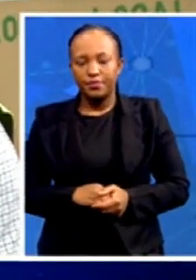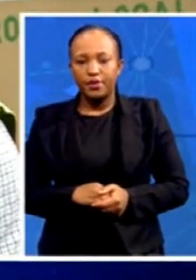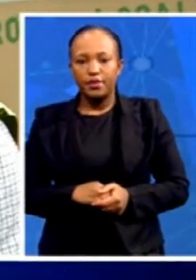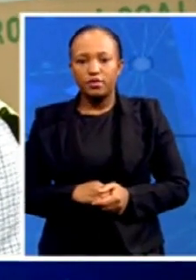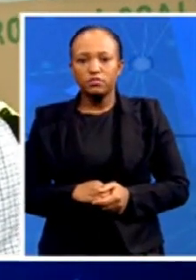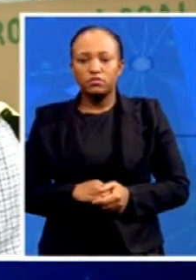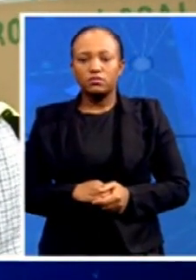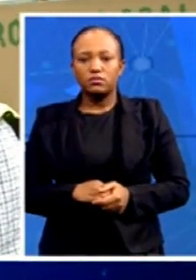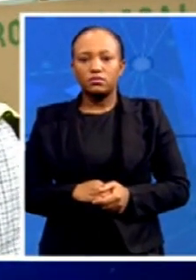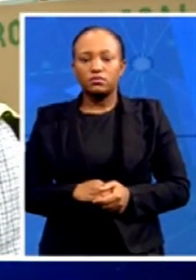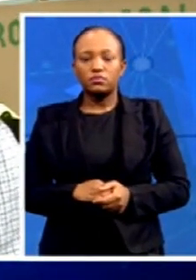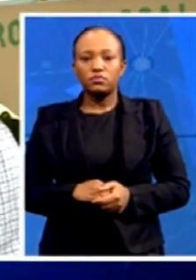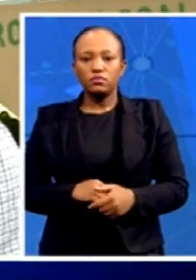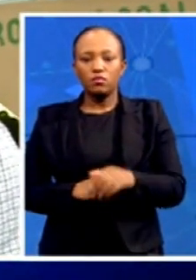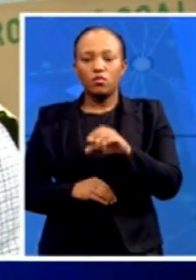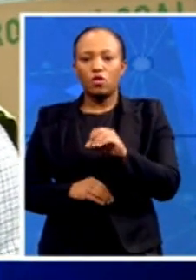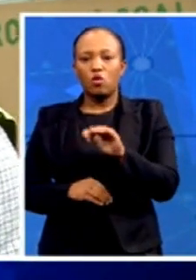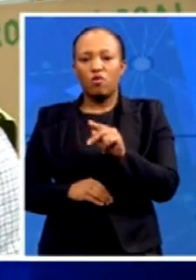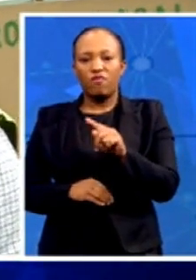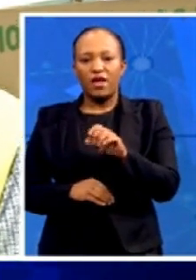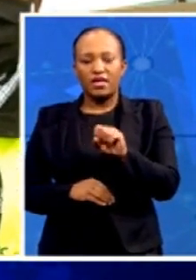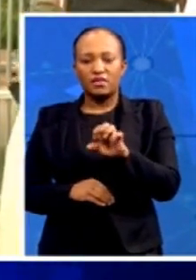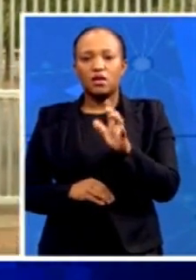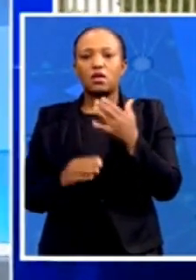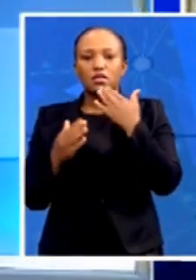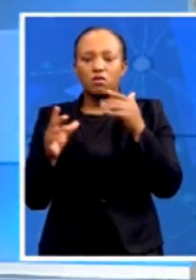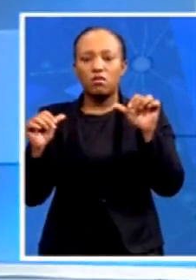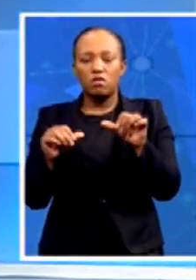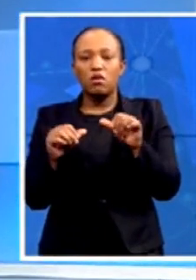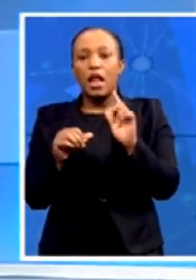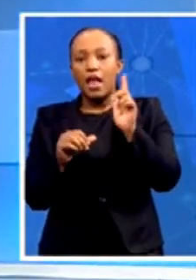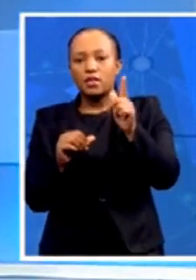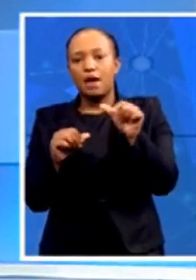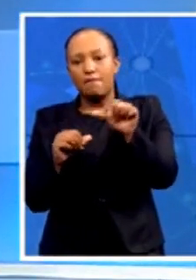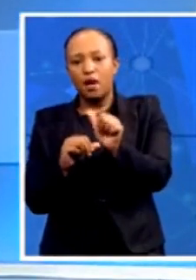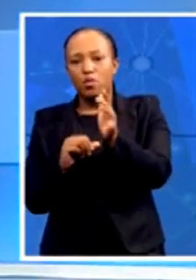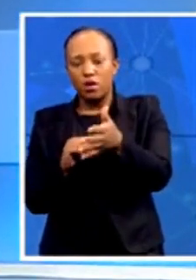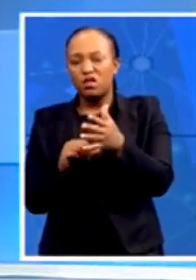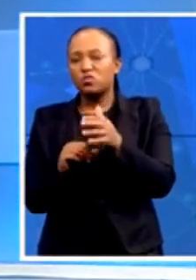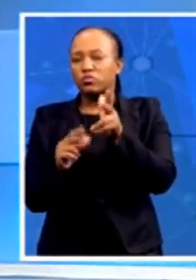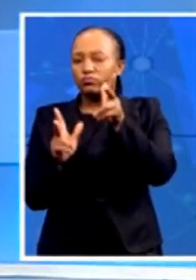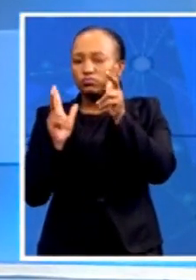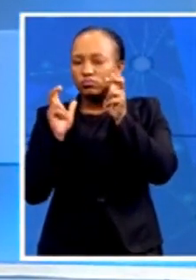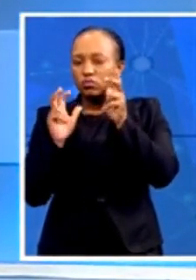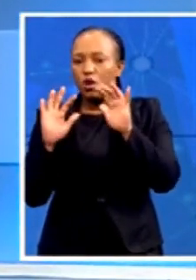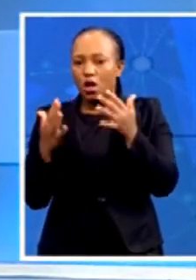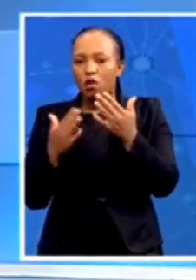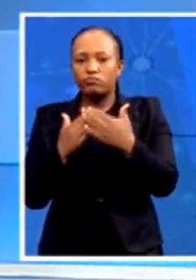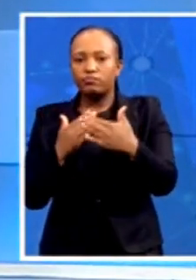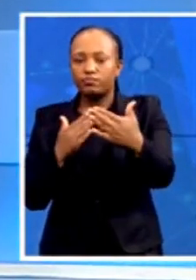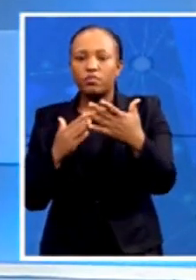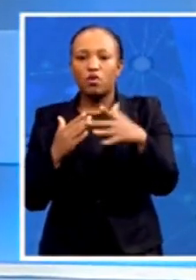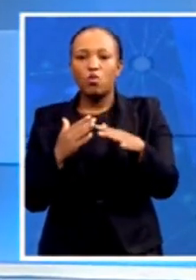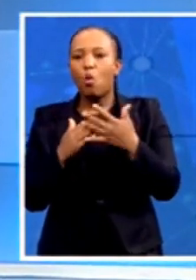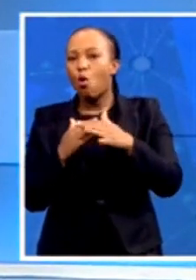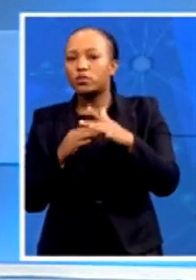us. We'll be touching base with you a little later on to get a feel and a sense of how those protest marches are going on. Ofentse Setimo there is